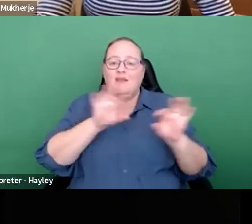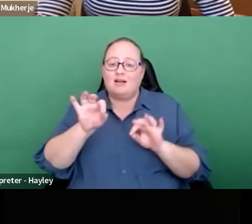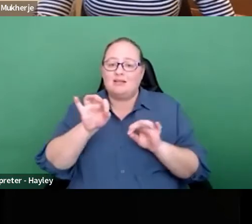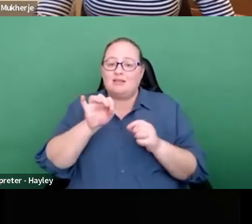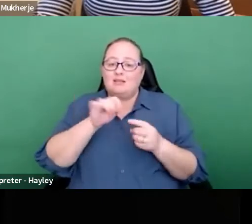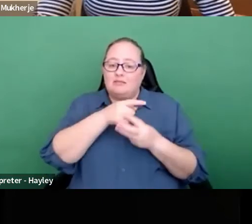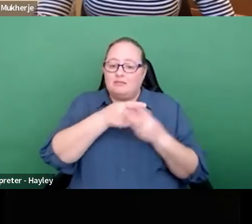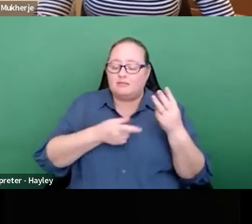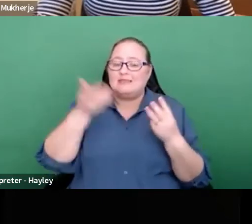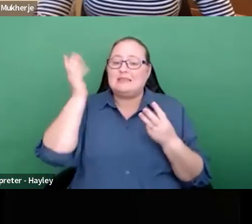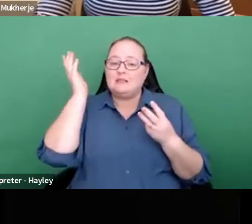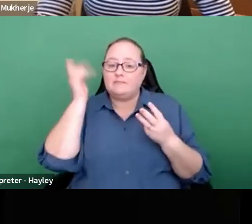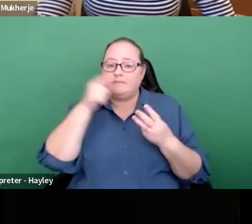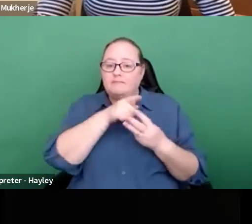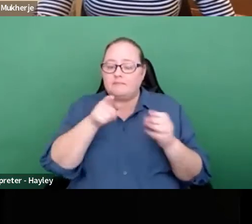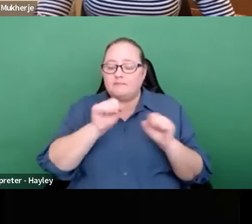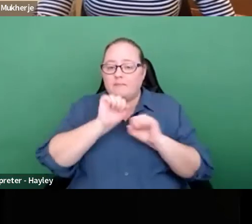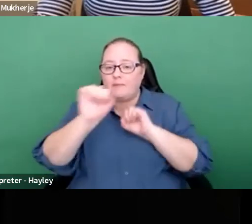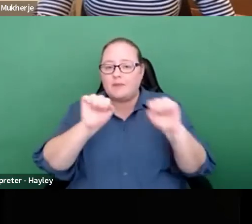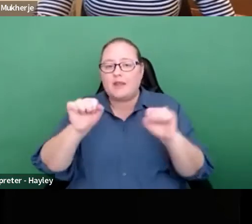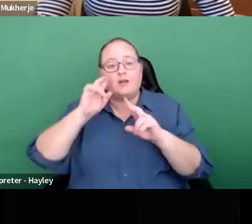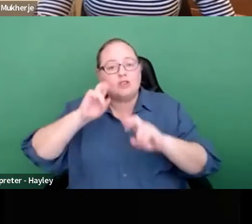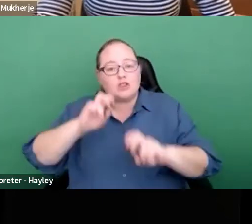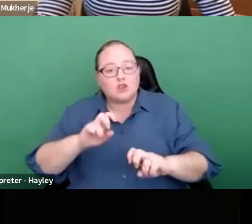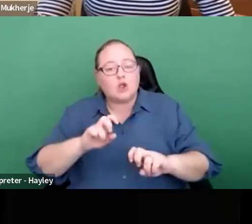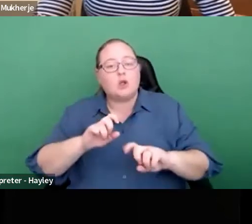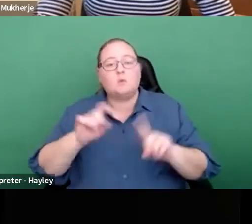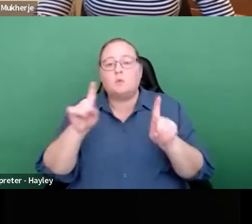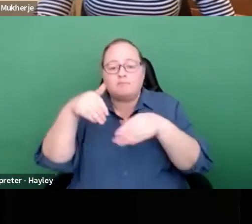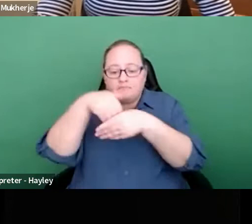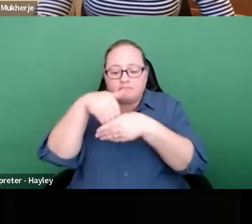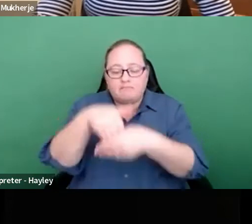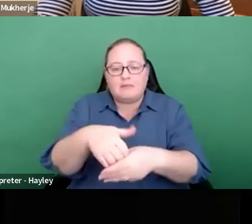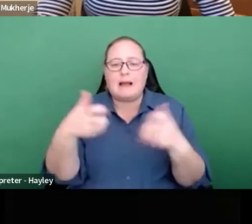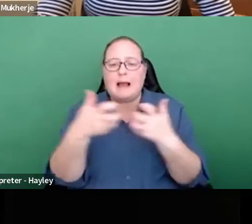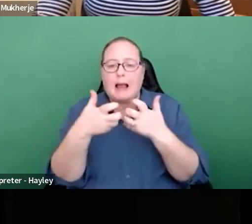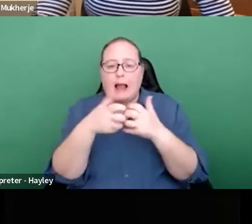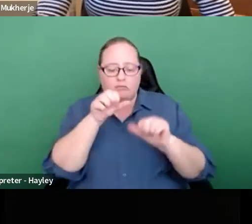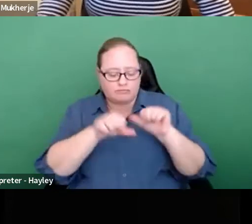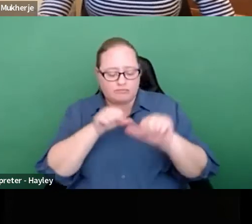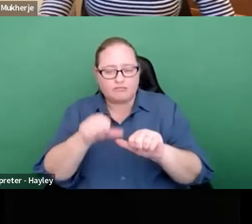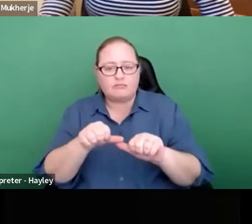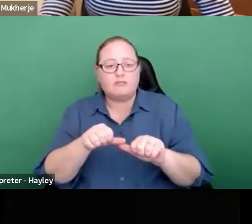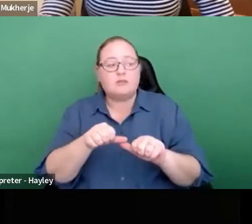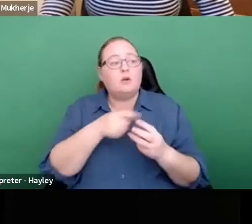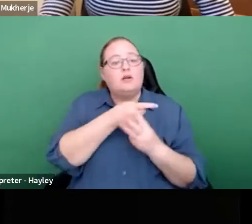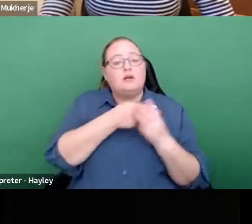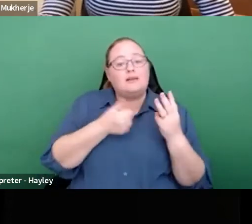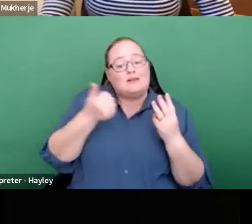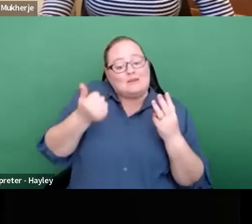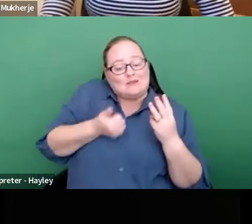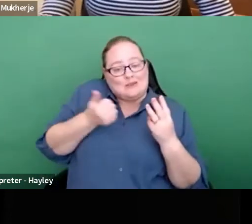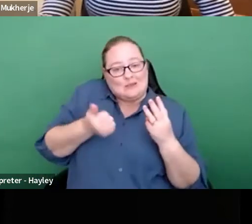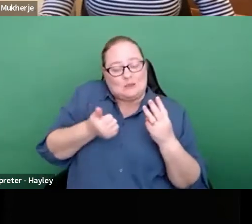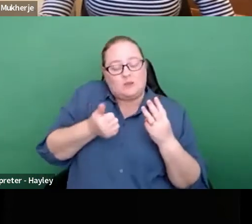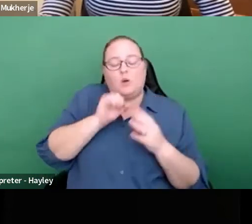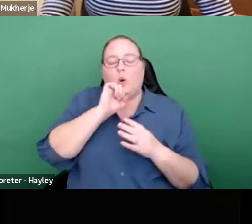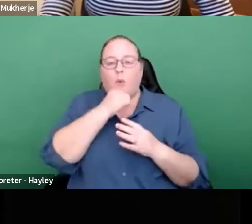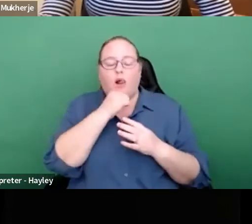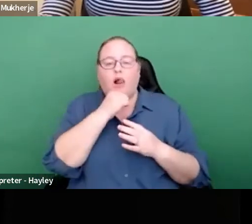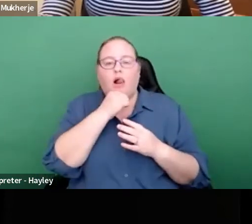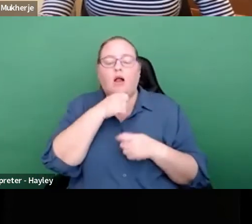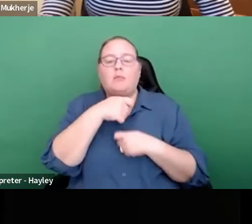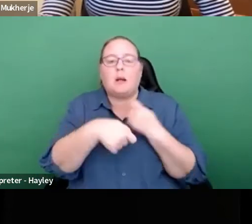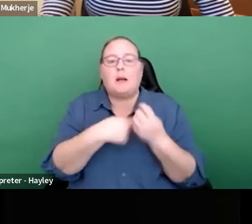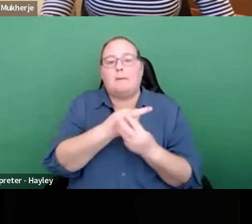little bit about their research and how they did it. And once we've heard from them all, we will go into discussion, again led